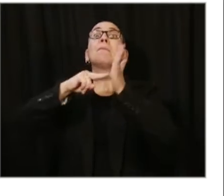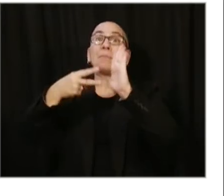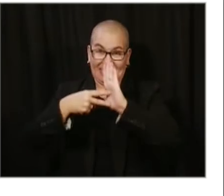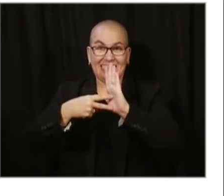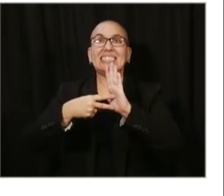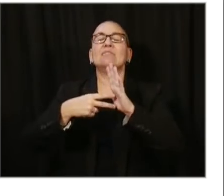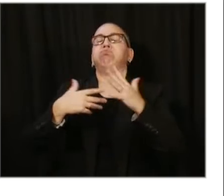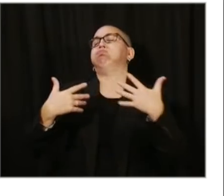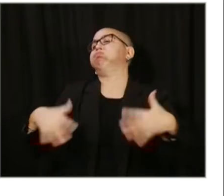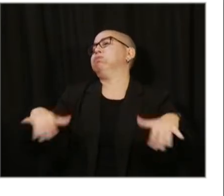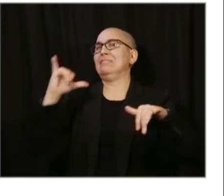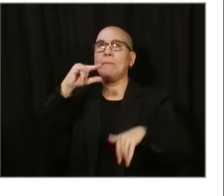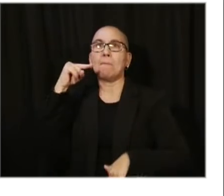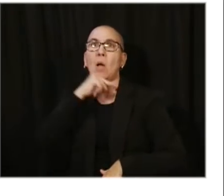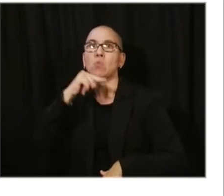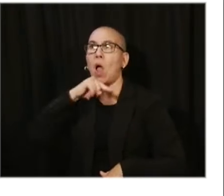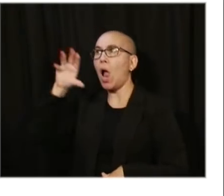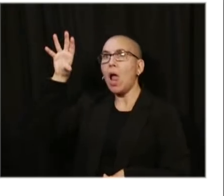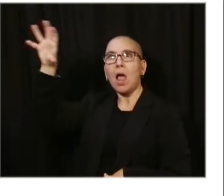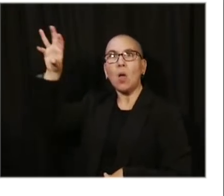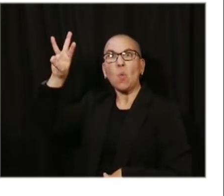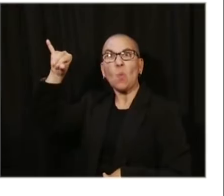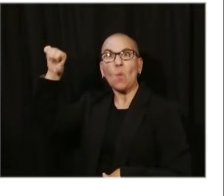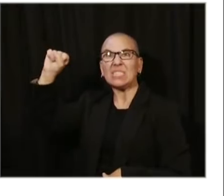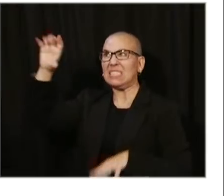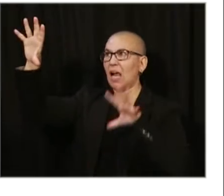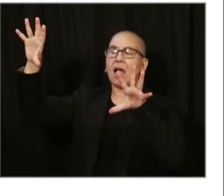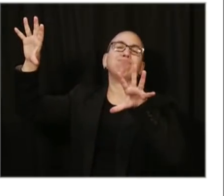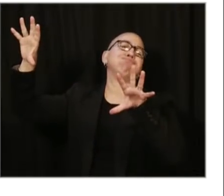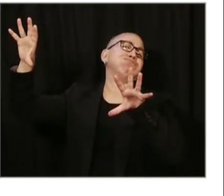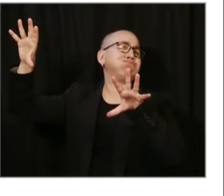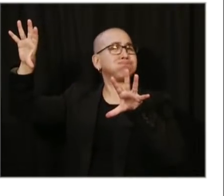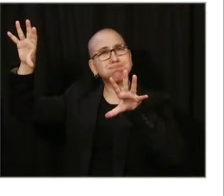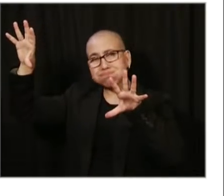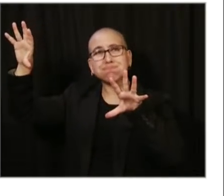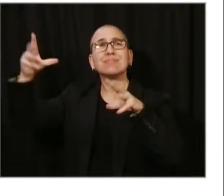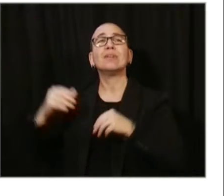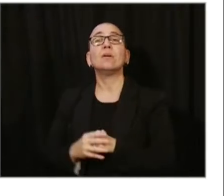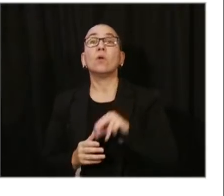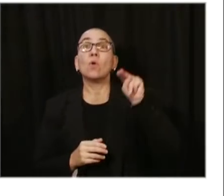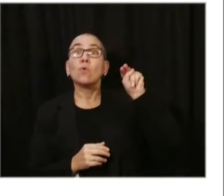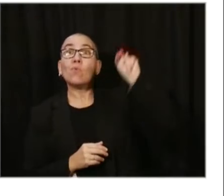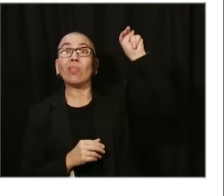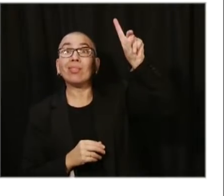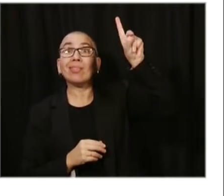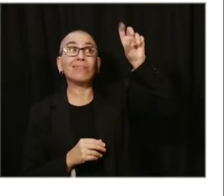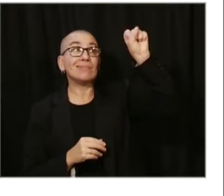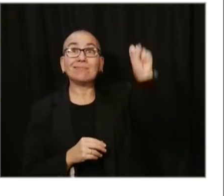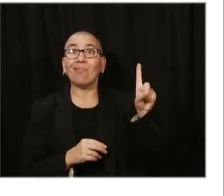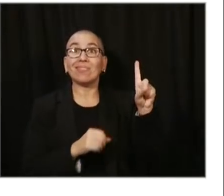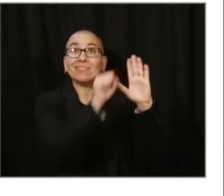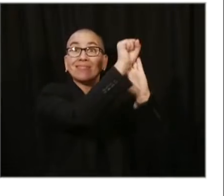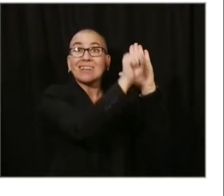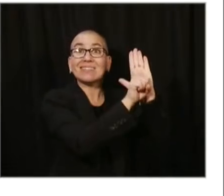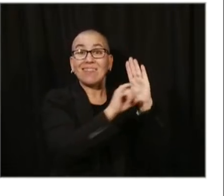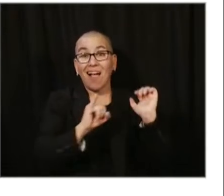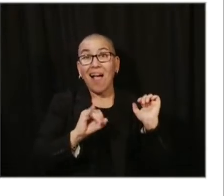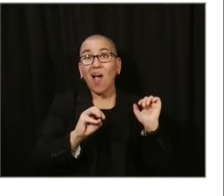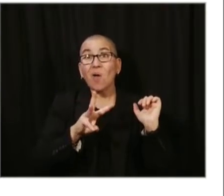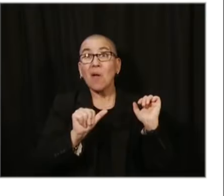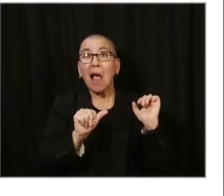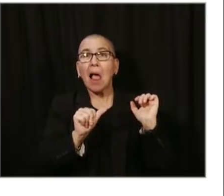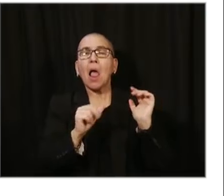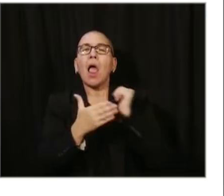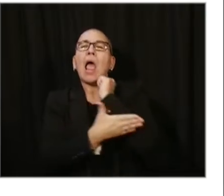states like Iowa or Nebraska or South Dakota or North Dakota, much more rural. So in the beginning of this pandemic, you started to see numbers